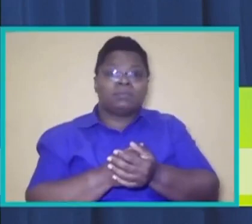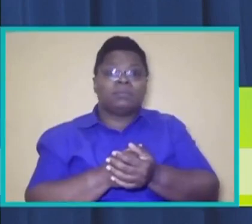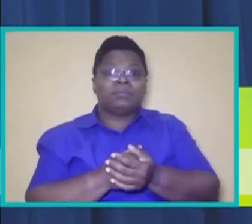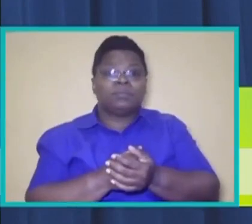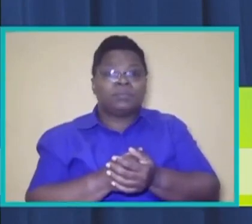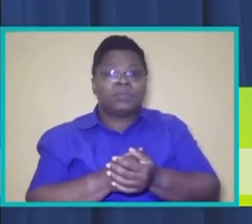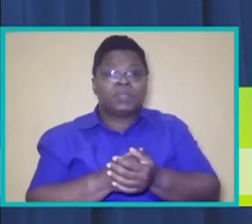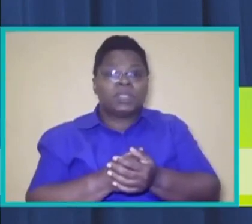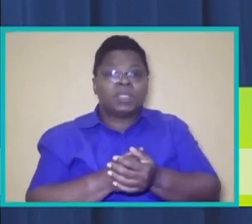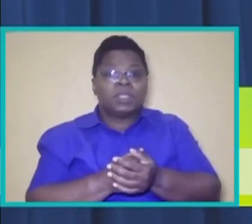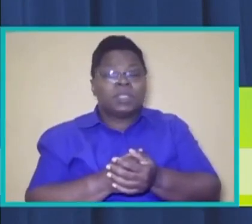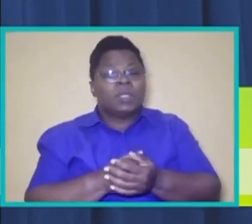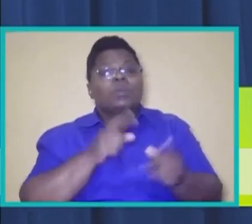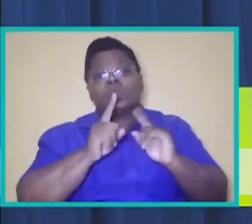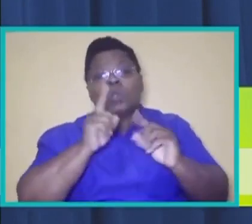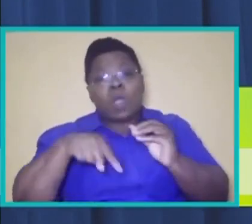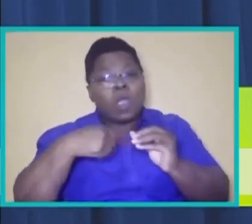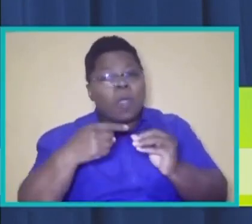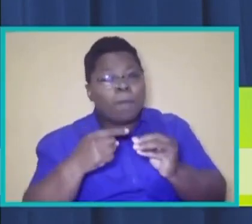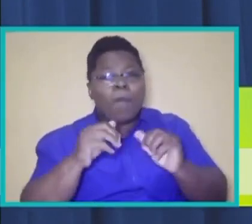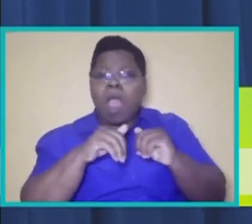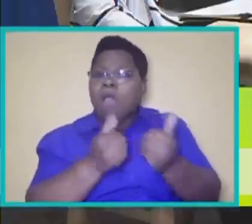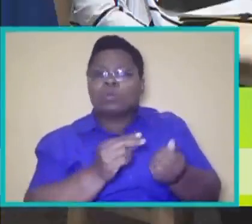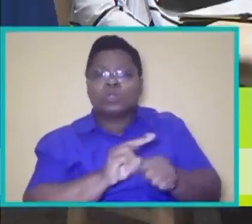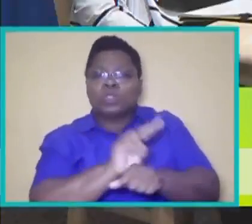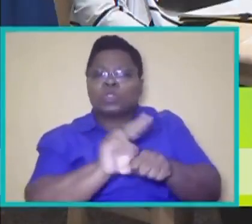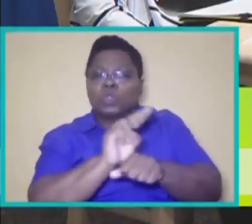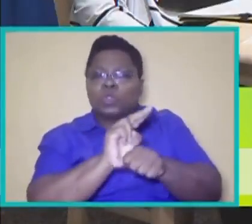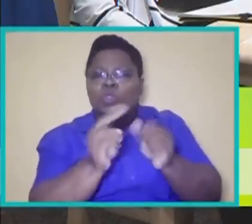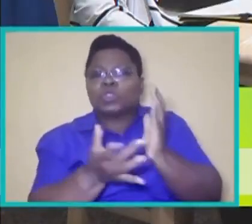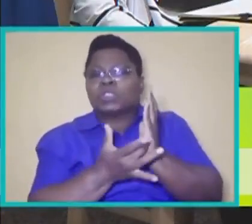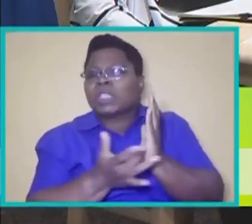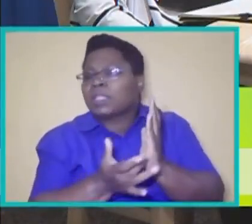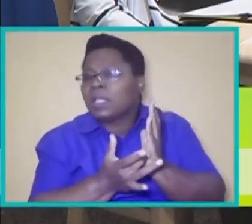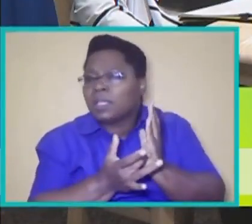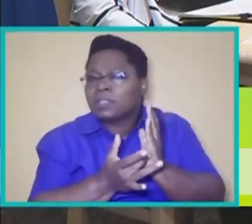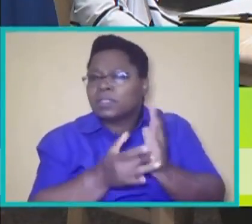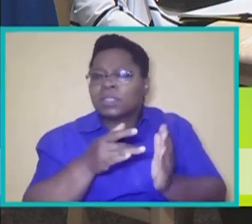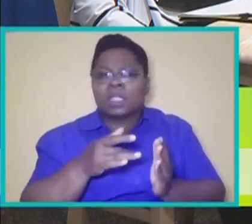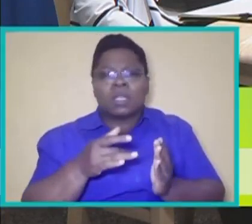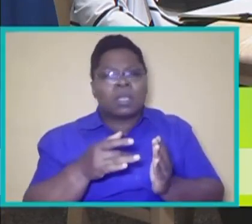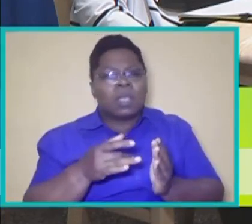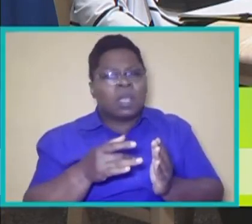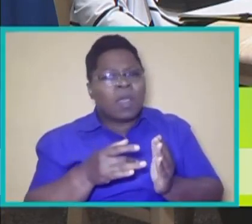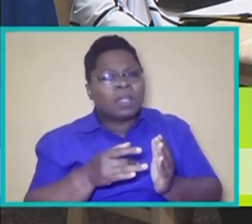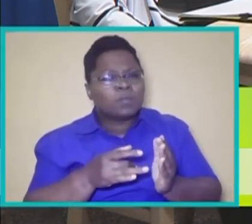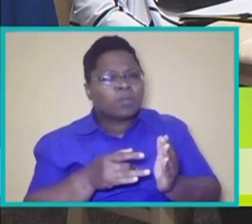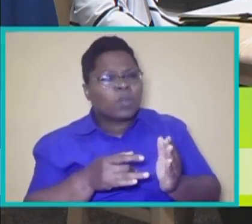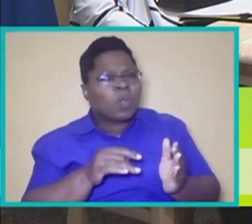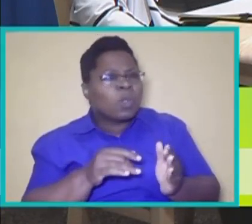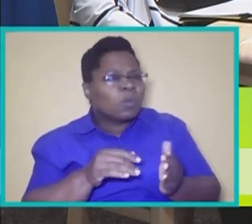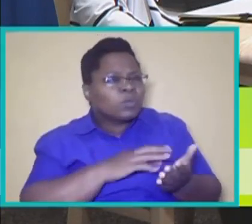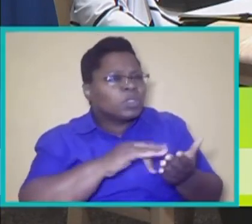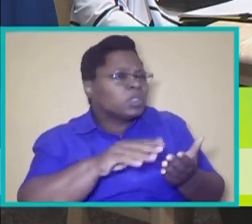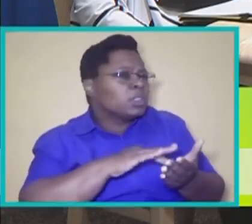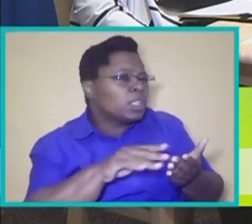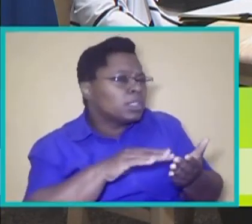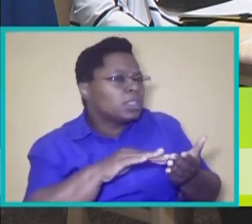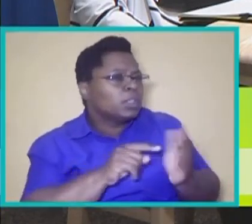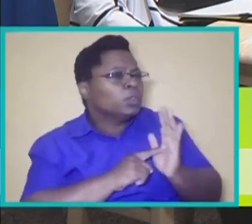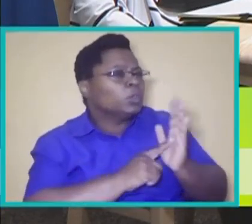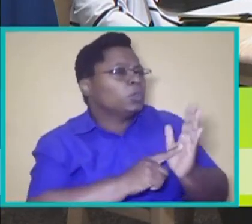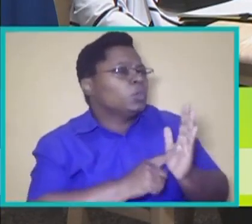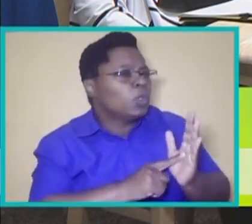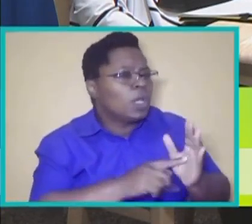those jurisdictions that have succeeded in terms of using it, there is a community